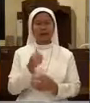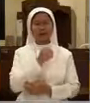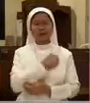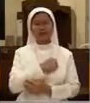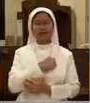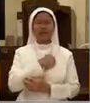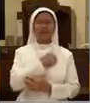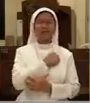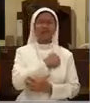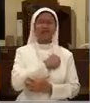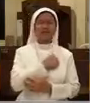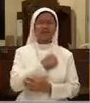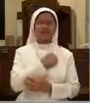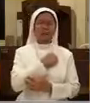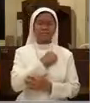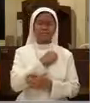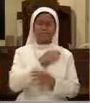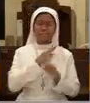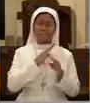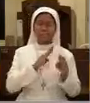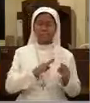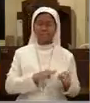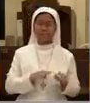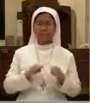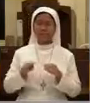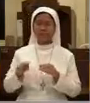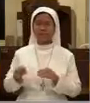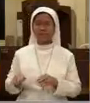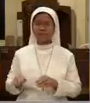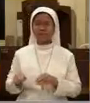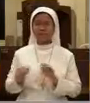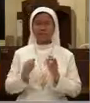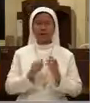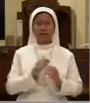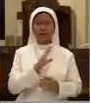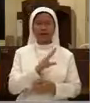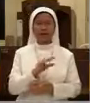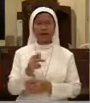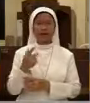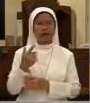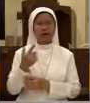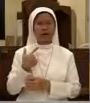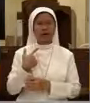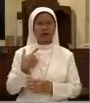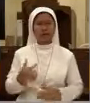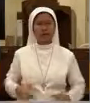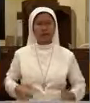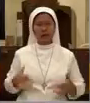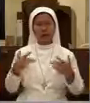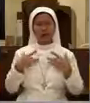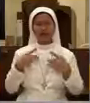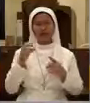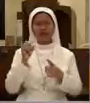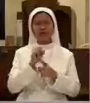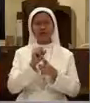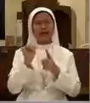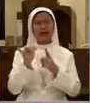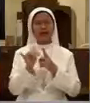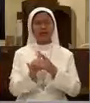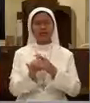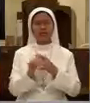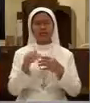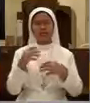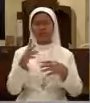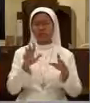attitudes, behaviors, structures, systems, ways of doing